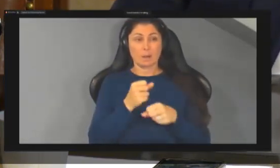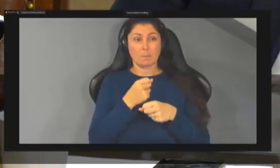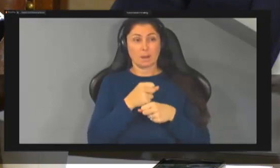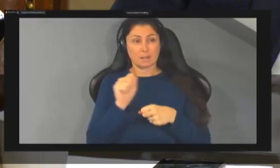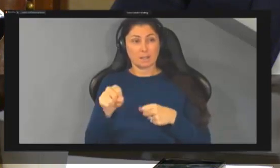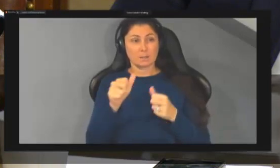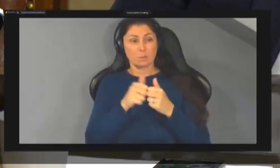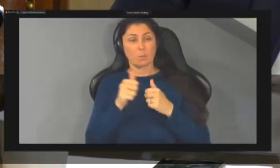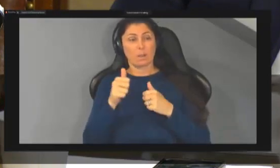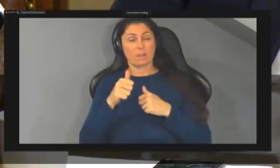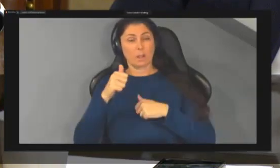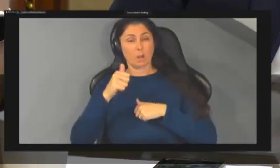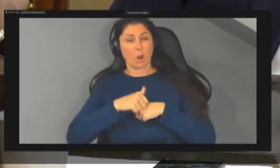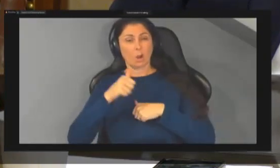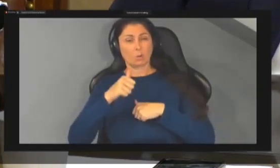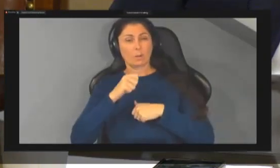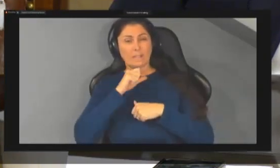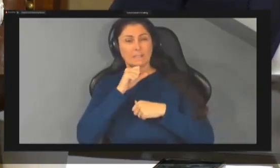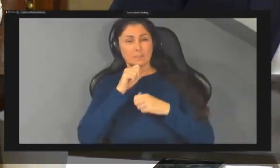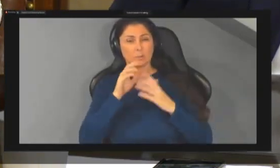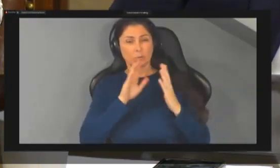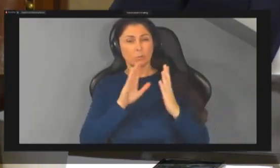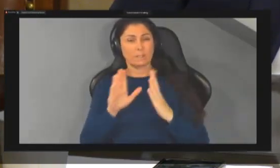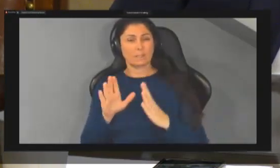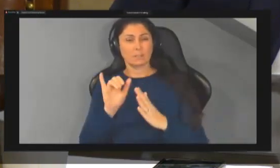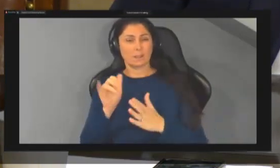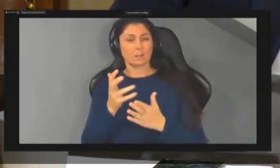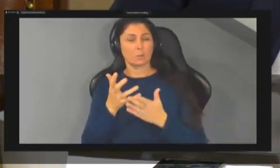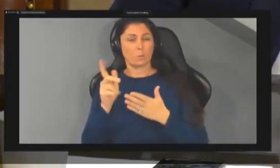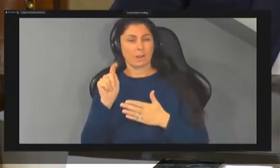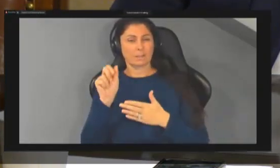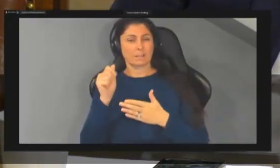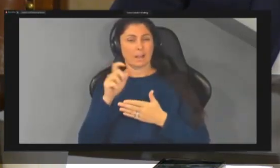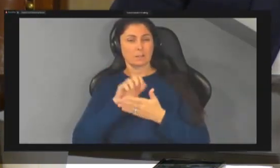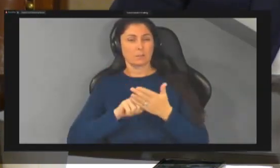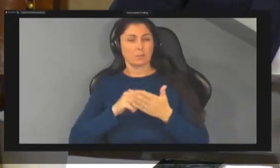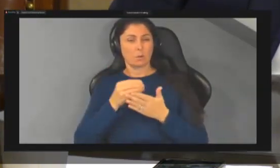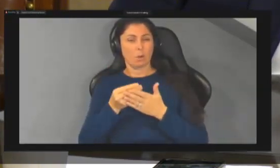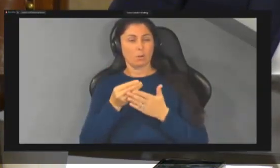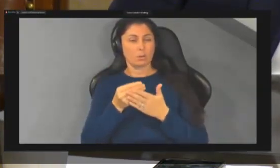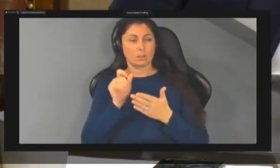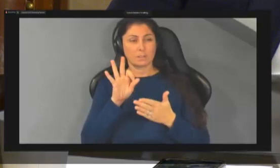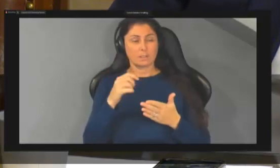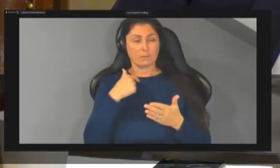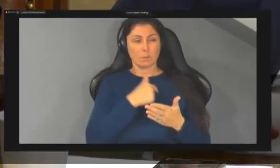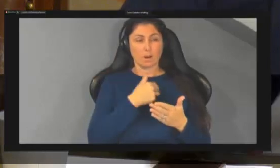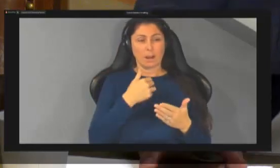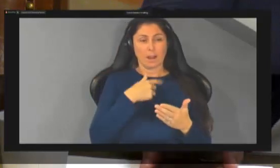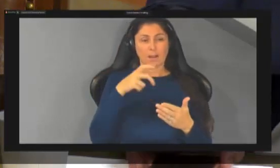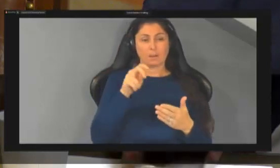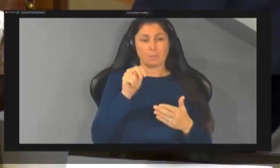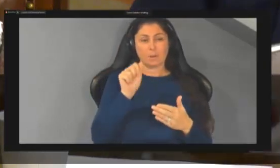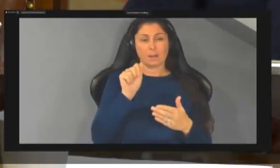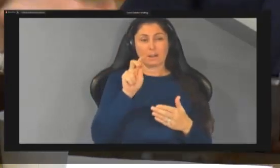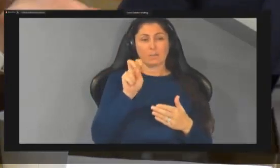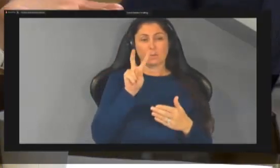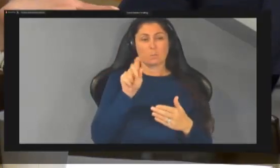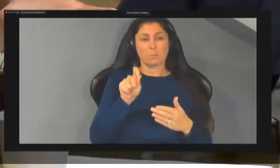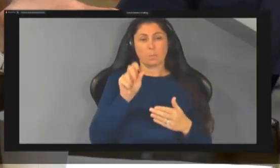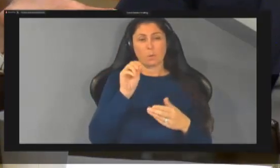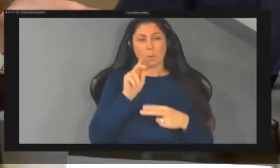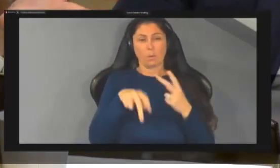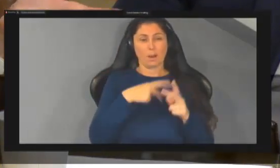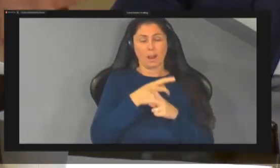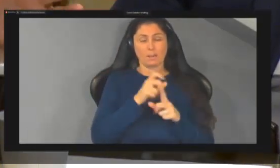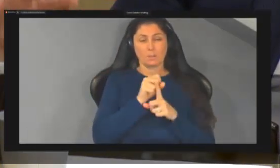concrete streets. Which is just a waste of taxpayer dollars if, you know, we have a Penn Avenue 2.0 kind of situation. But I know that